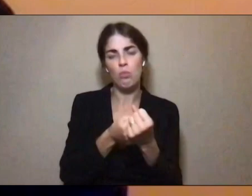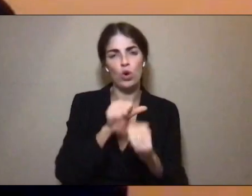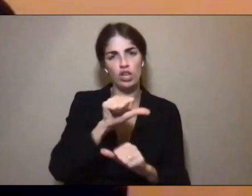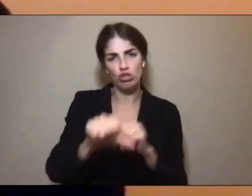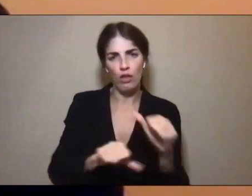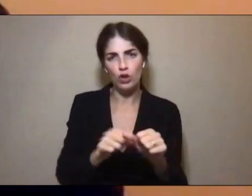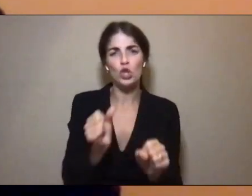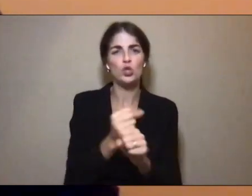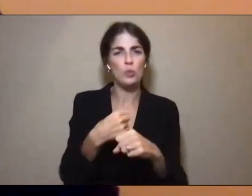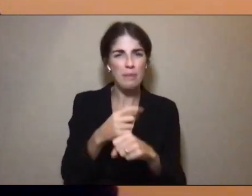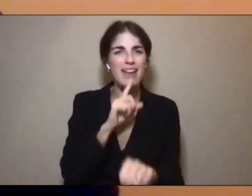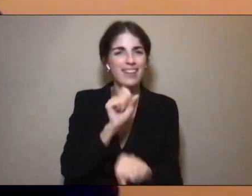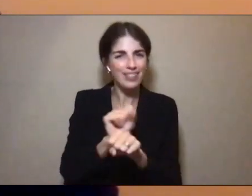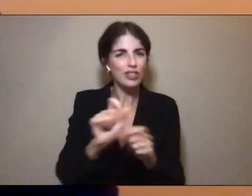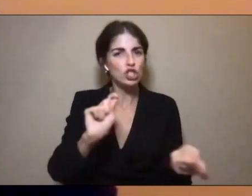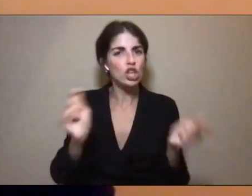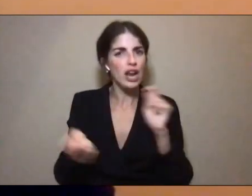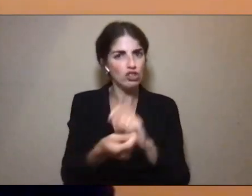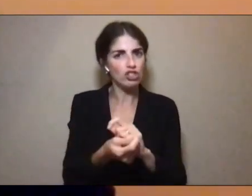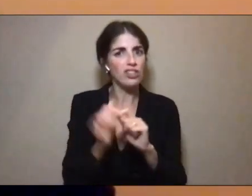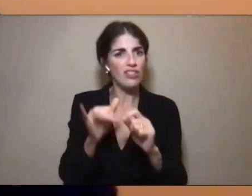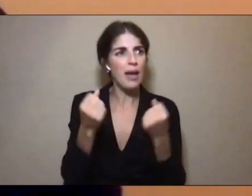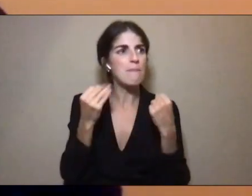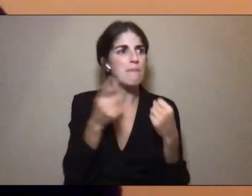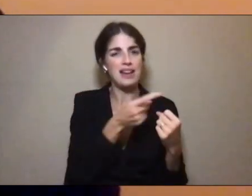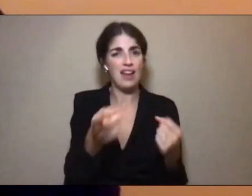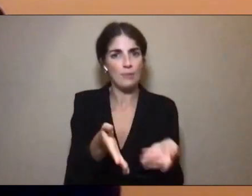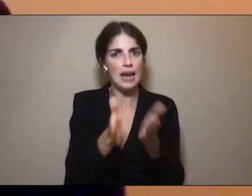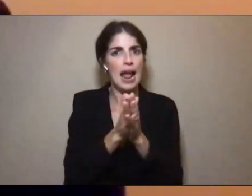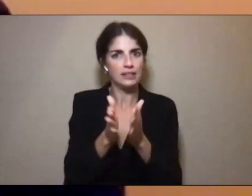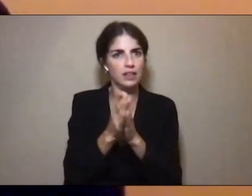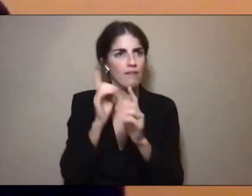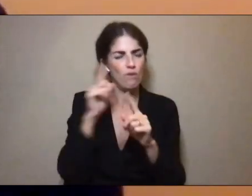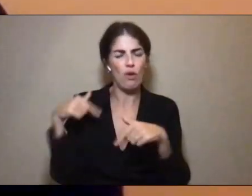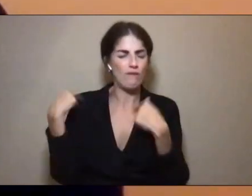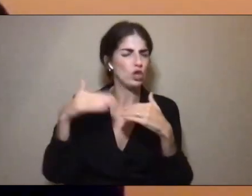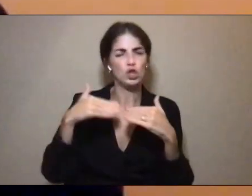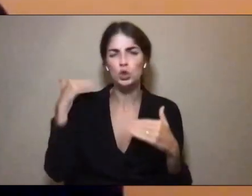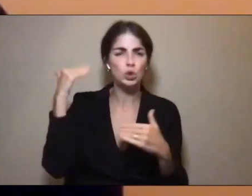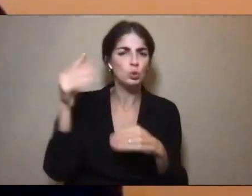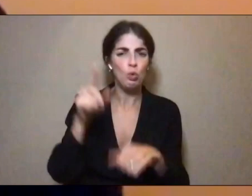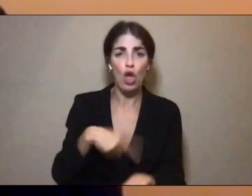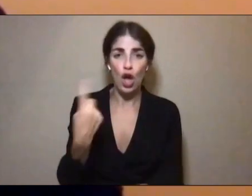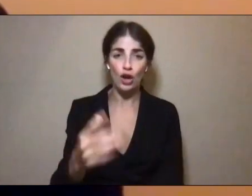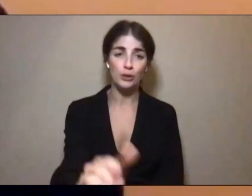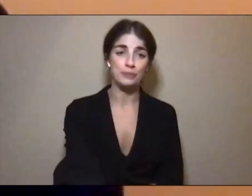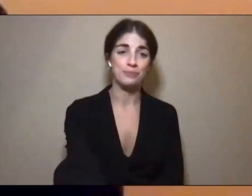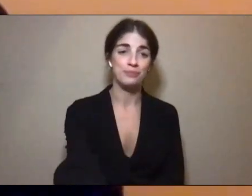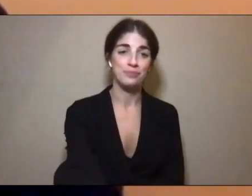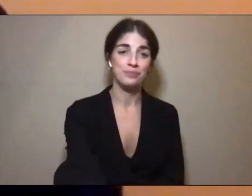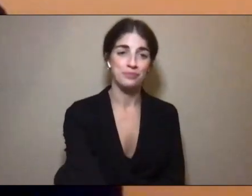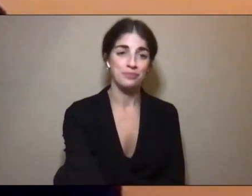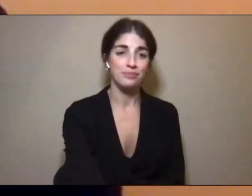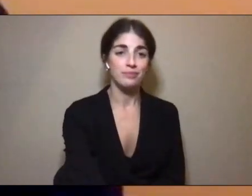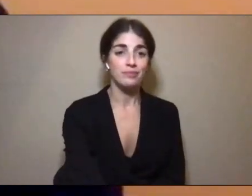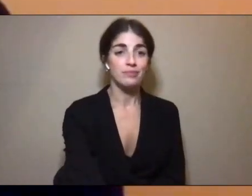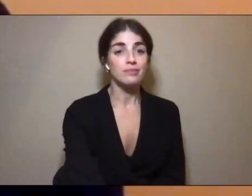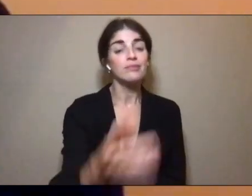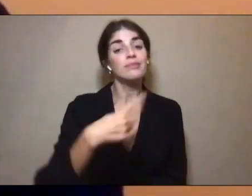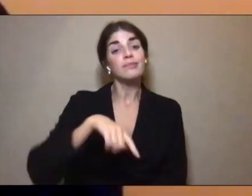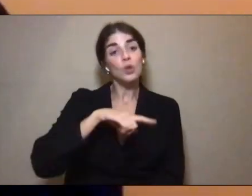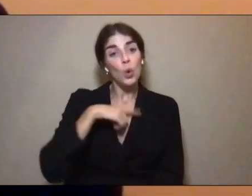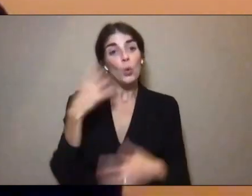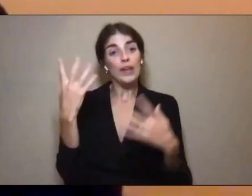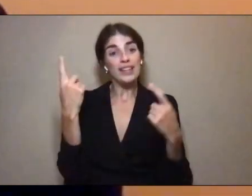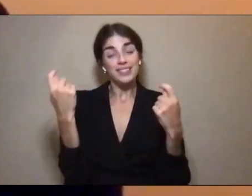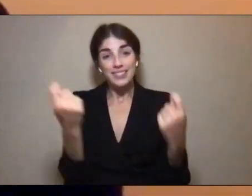many have been asking for too long. While we take the time to celebrate the collective and collaborative work